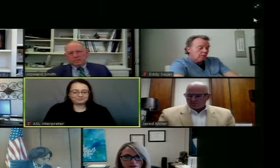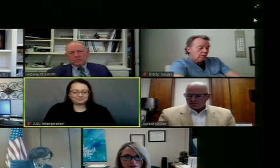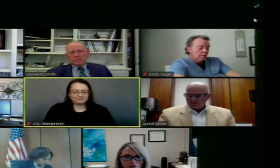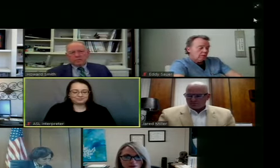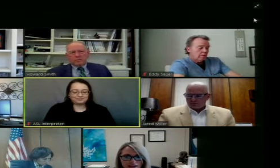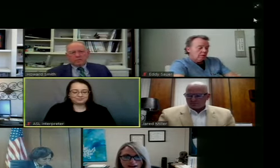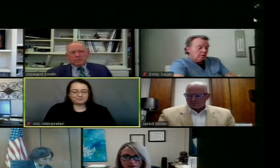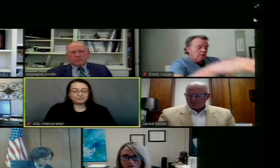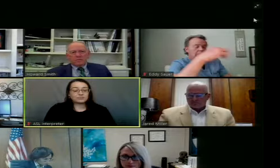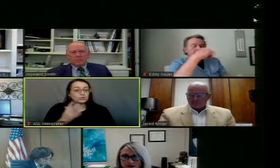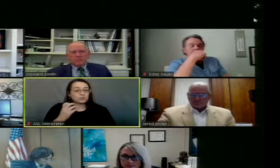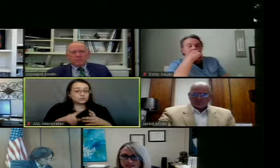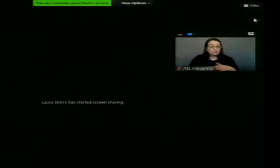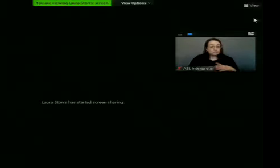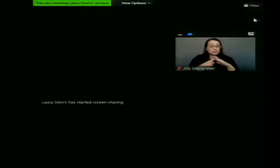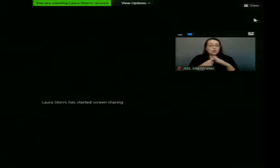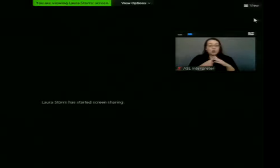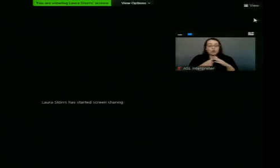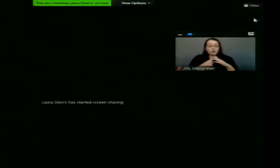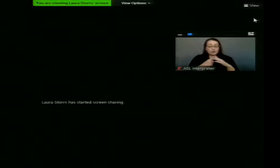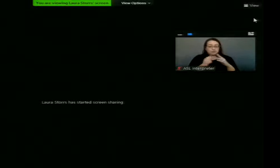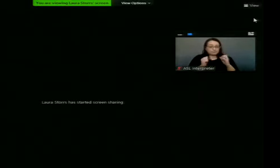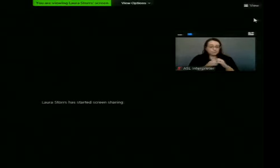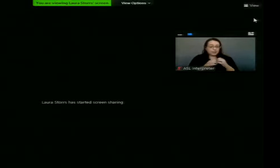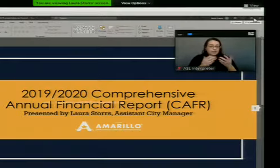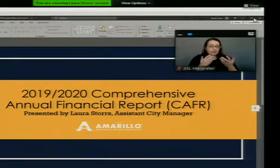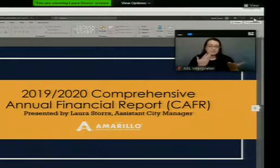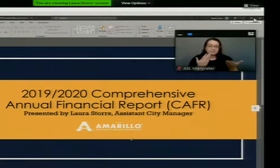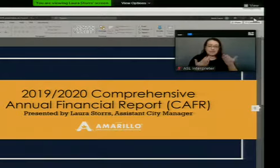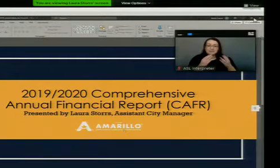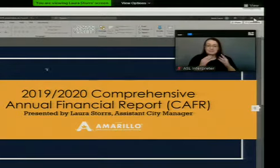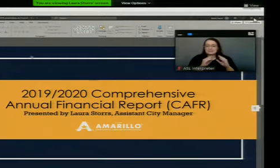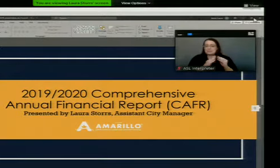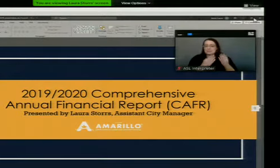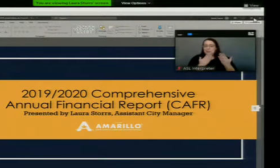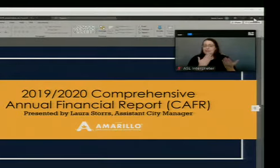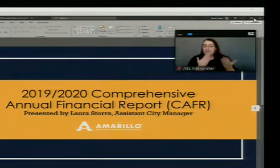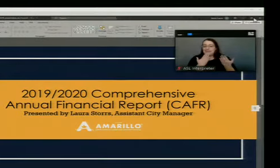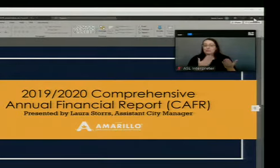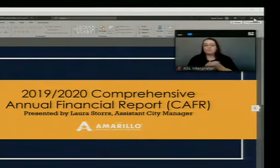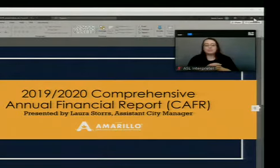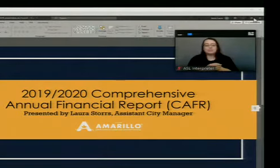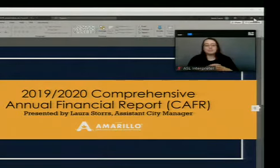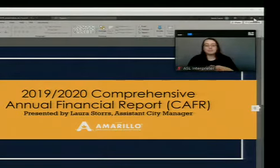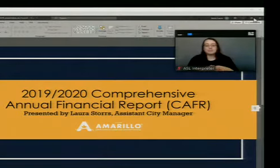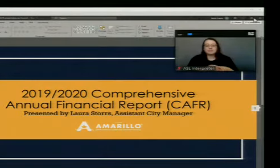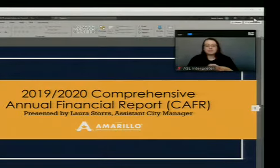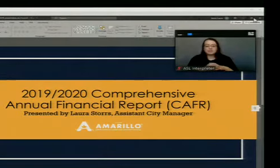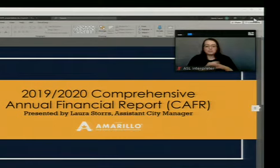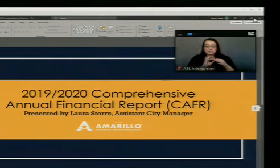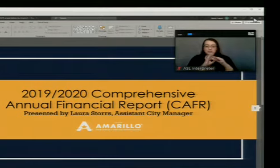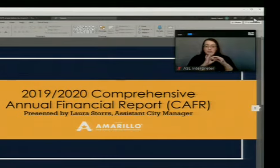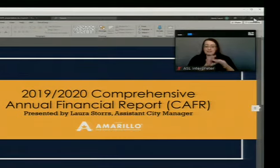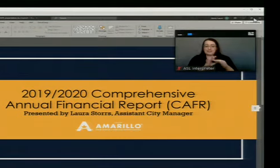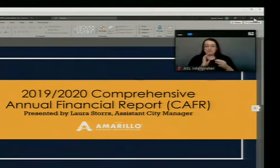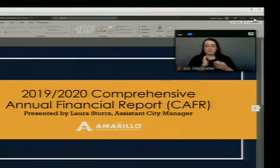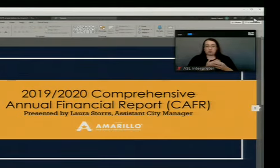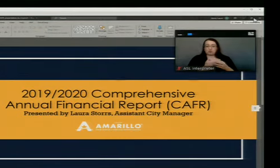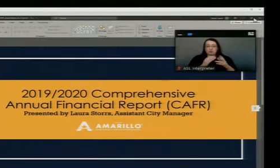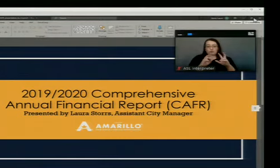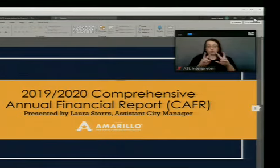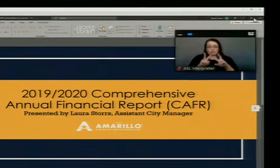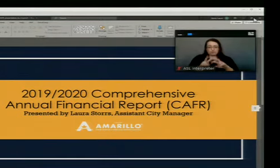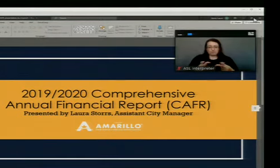start out with maybe some more thank yous related to our audited